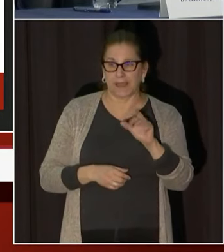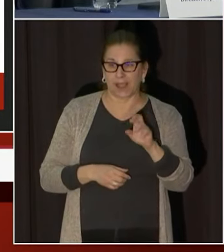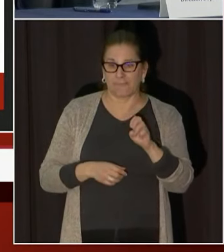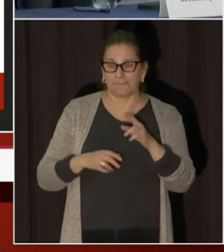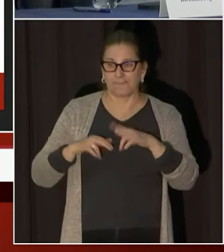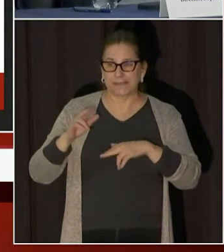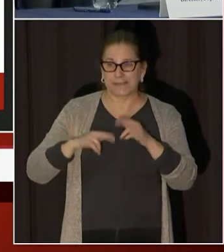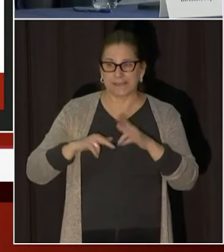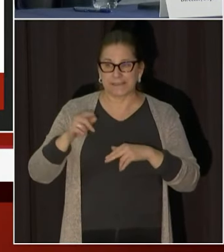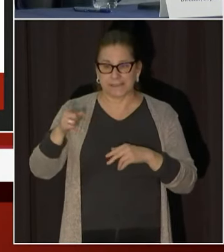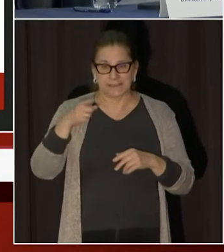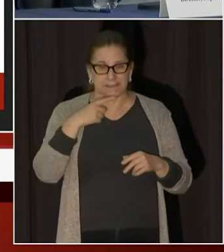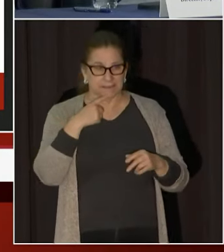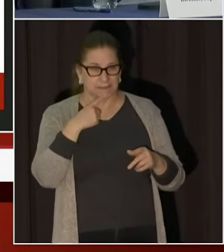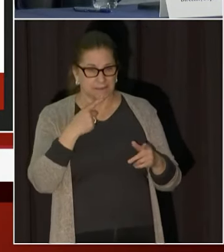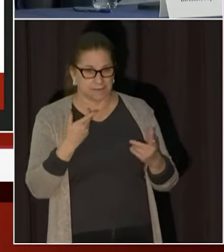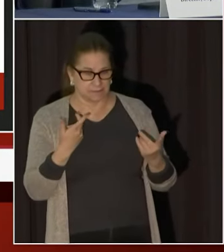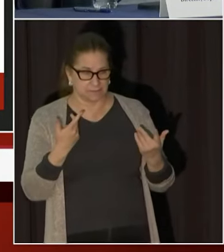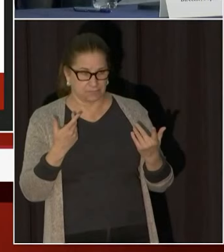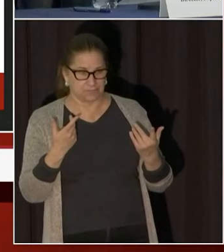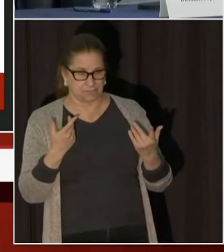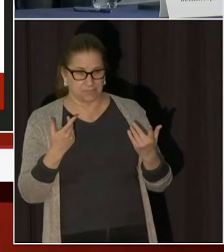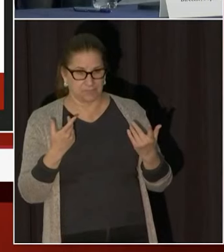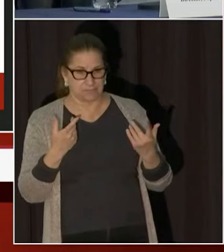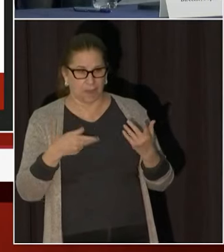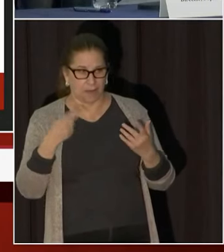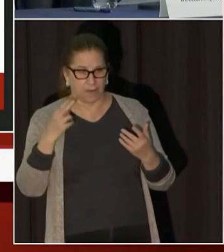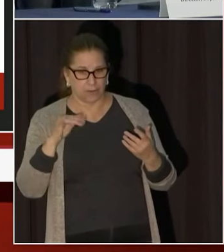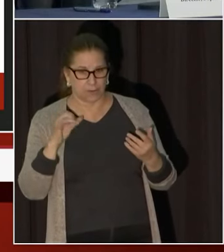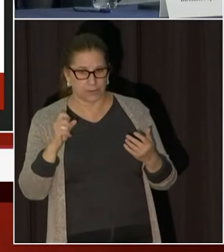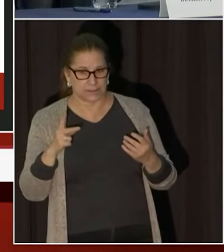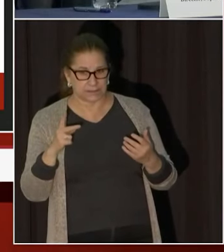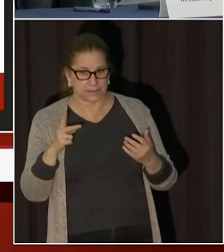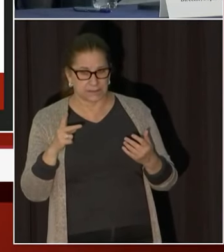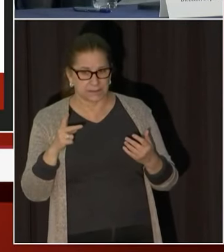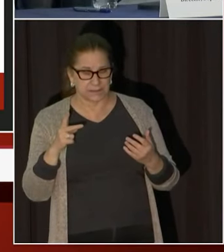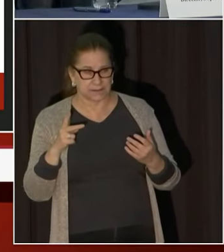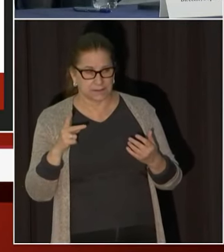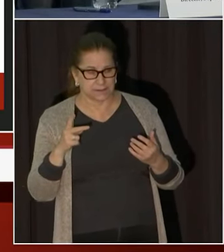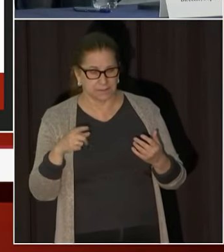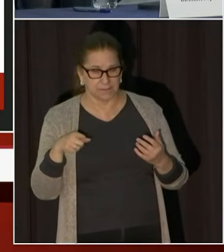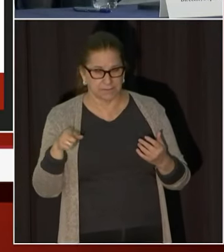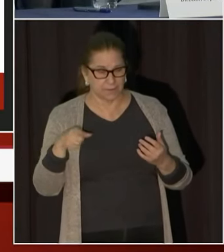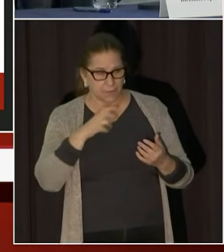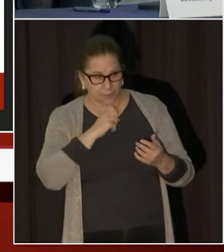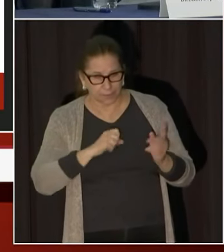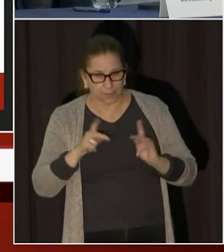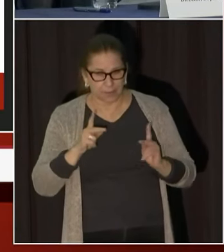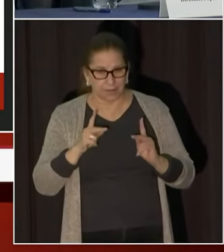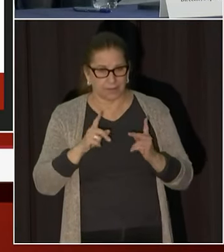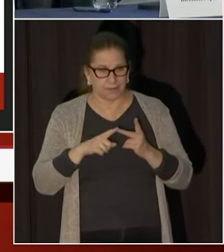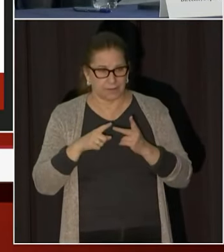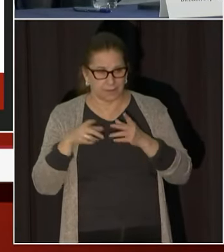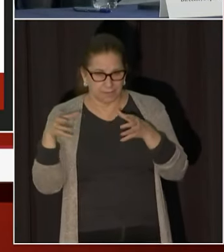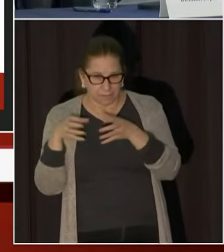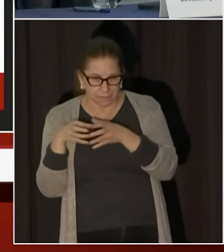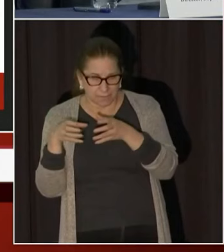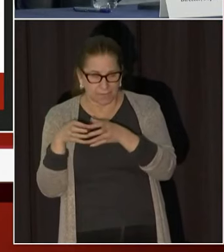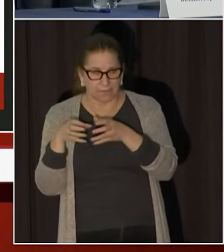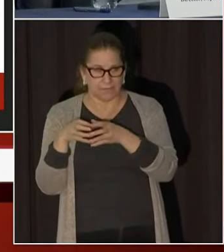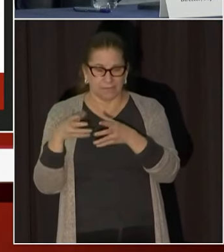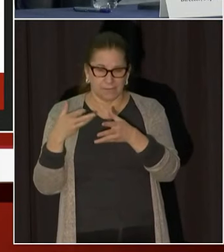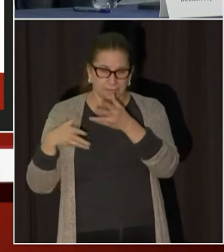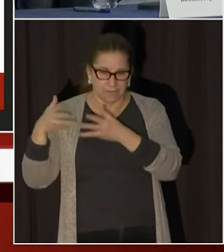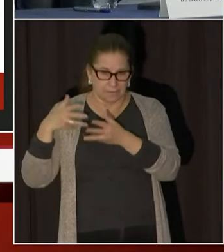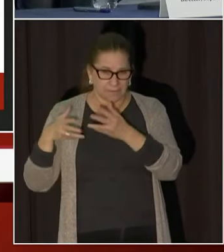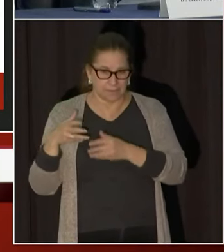and it is something you have released, can you give us an update on that today? We can provide you an update on it. Okay, thank you very much.